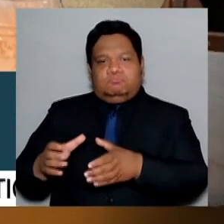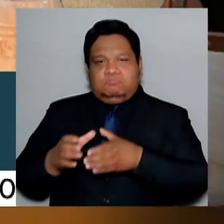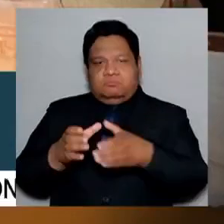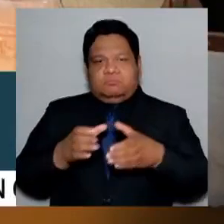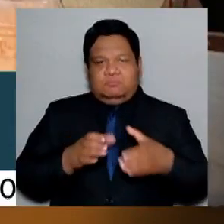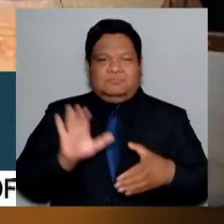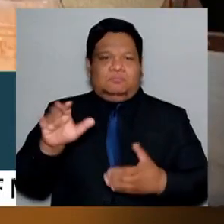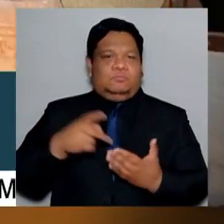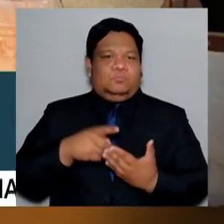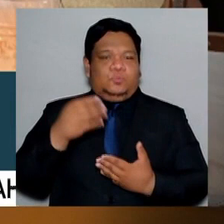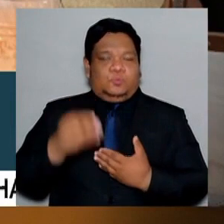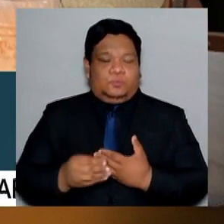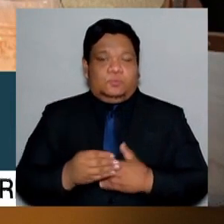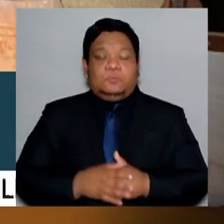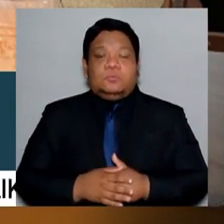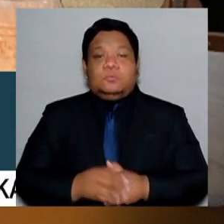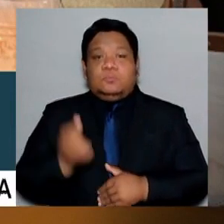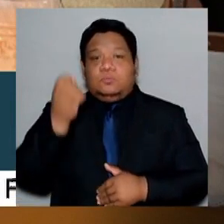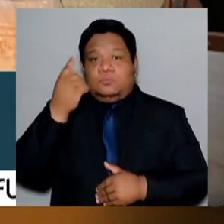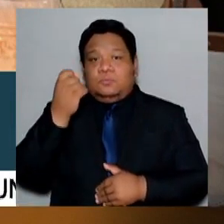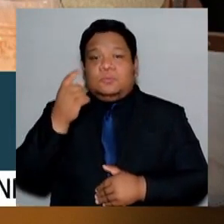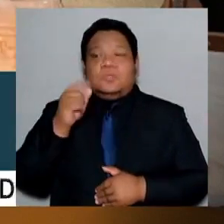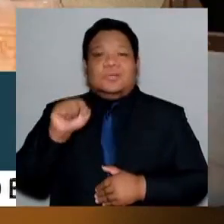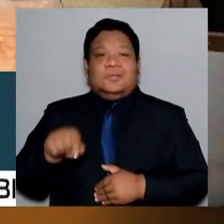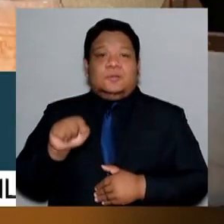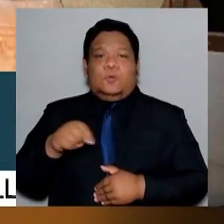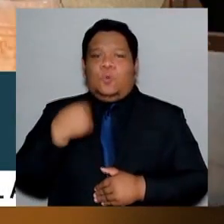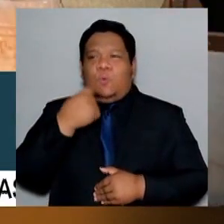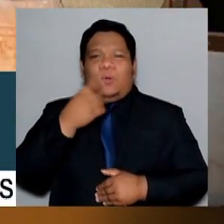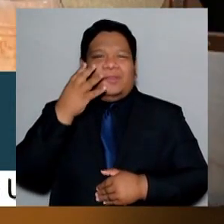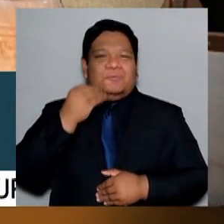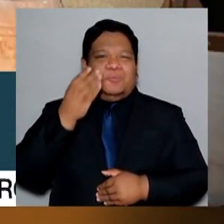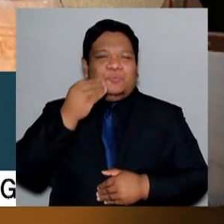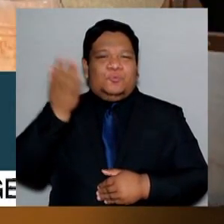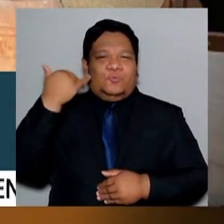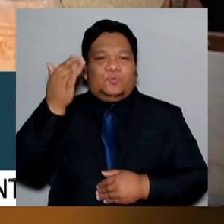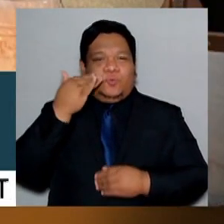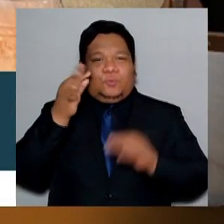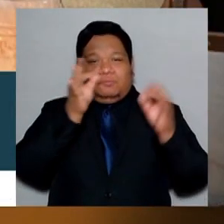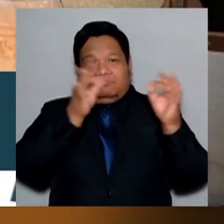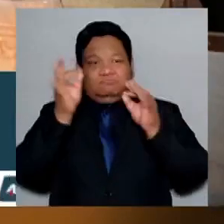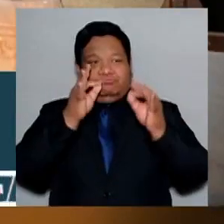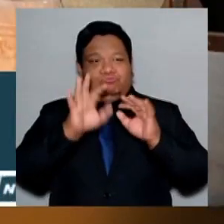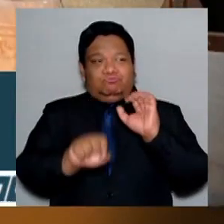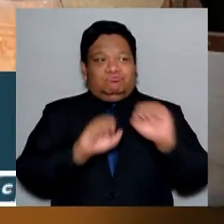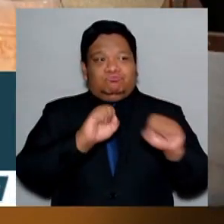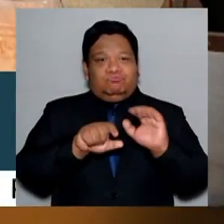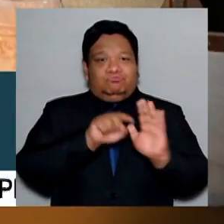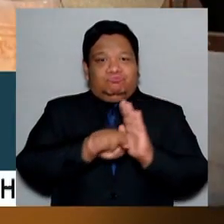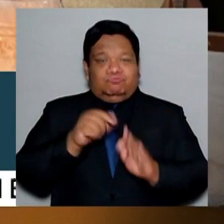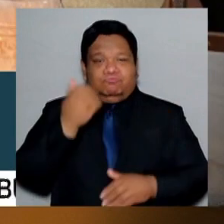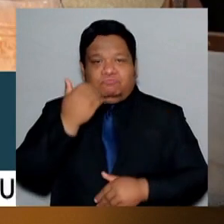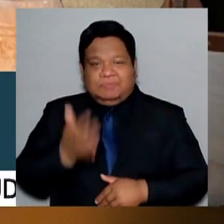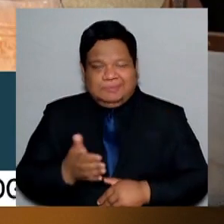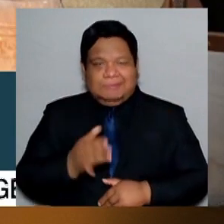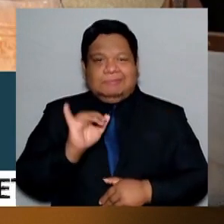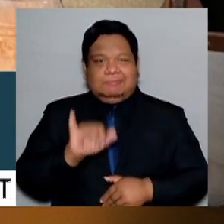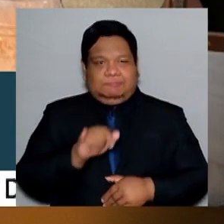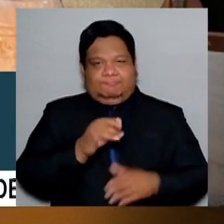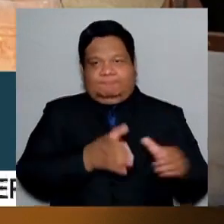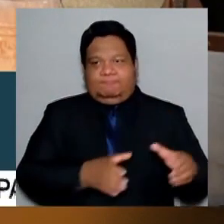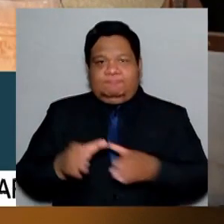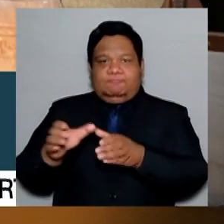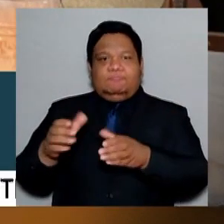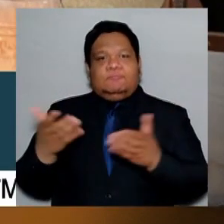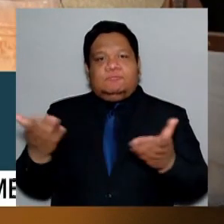war on drugs under Program Paghilom will be laid to rest in a space being prepared at the La Loma Cemetery. In a short program, the families expressed